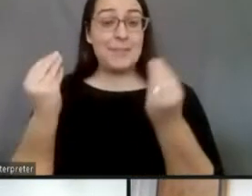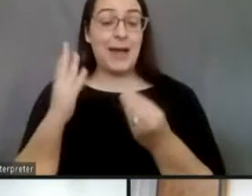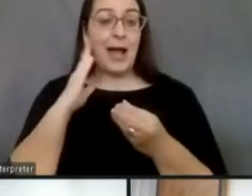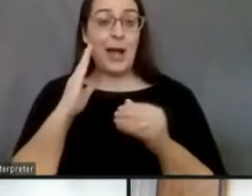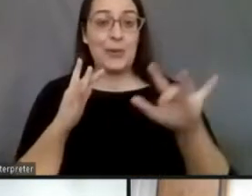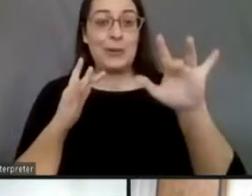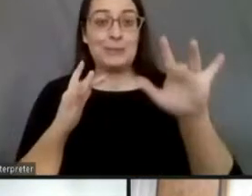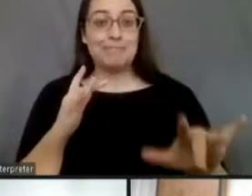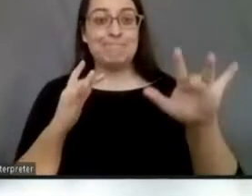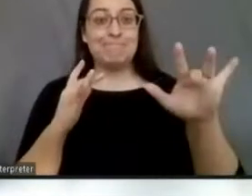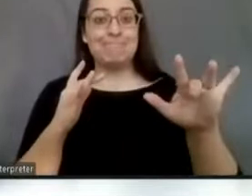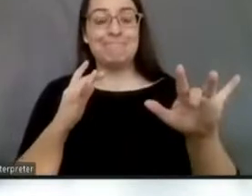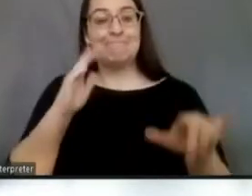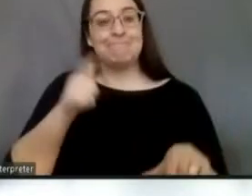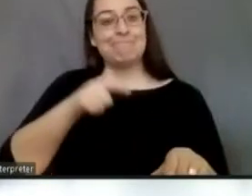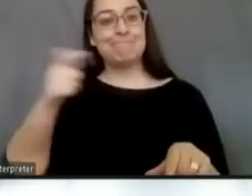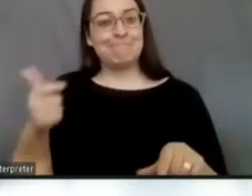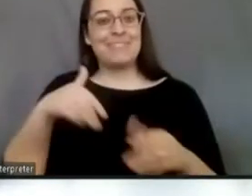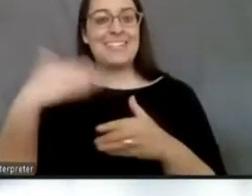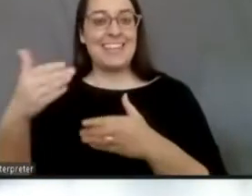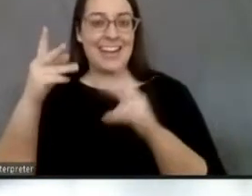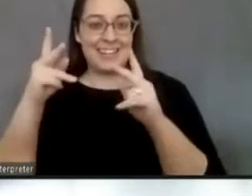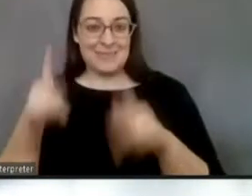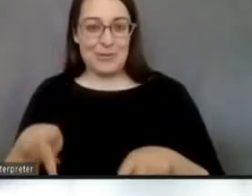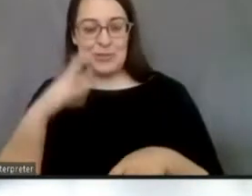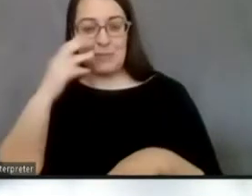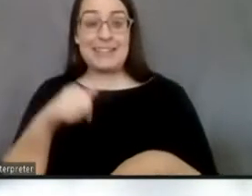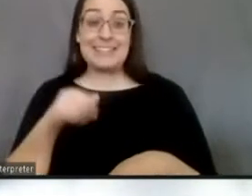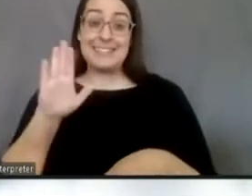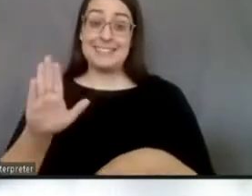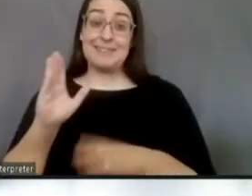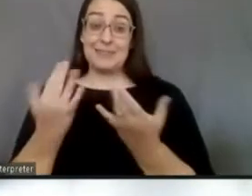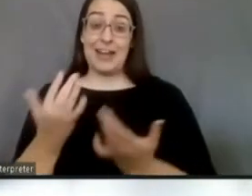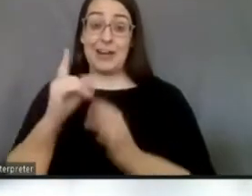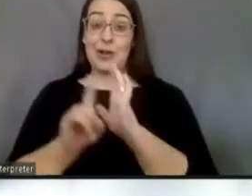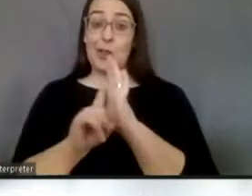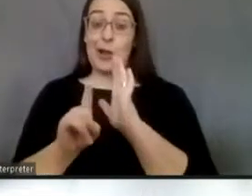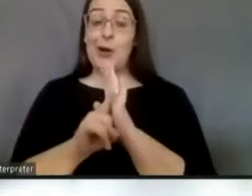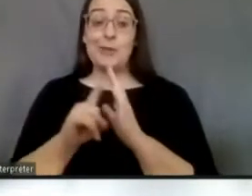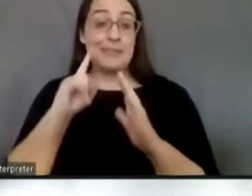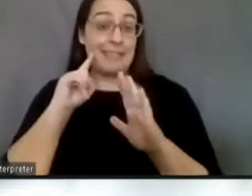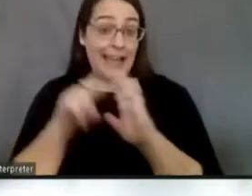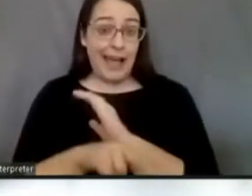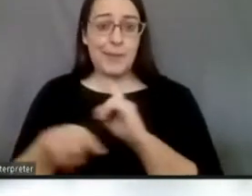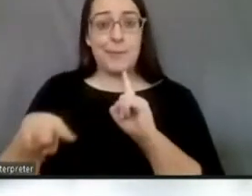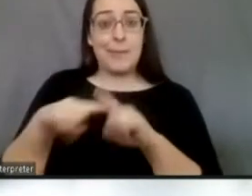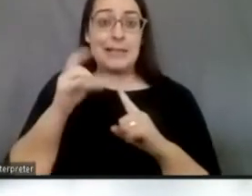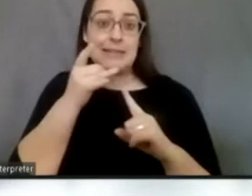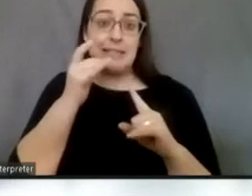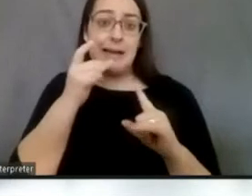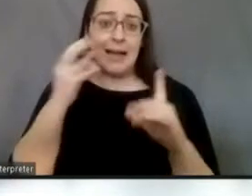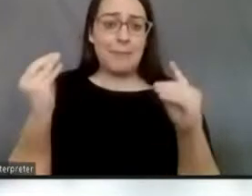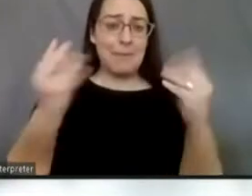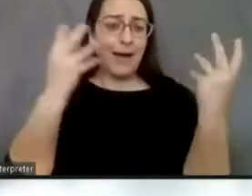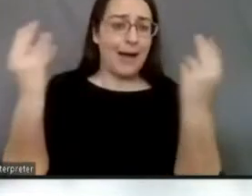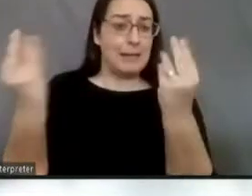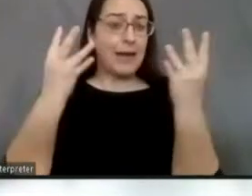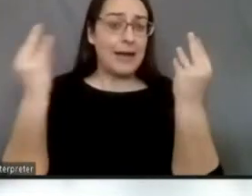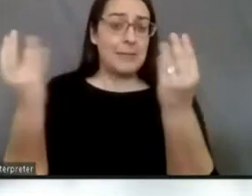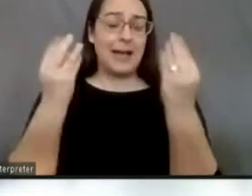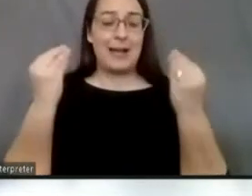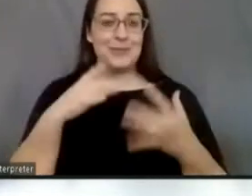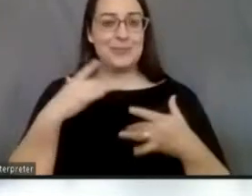move on to the next speaker, because those fire alarms are loud and include strobe lights. So it has been an exciting day for